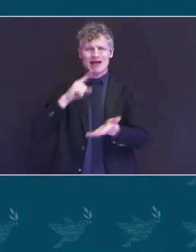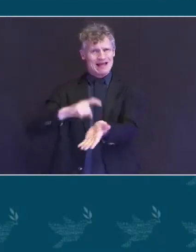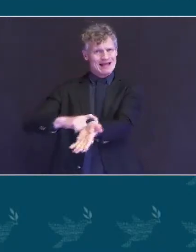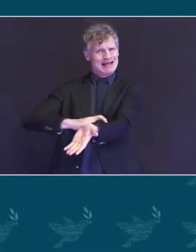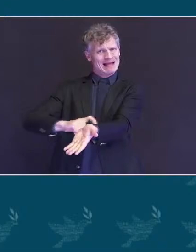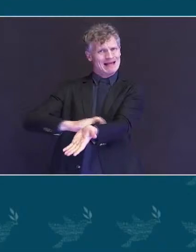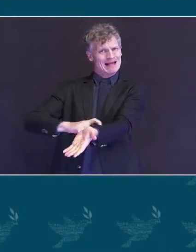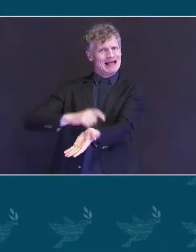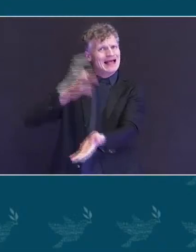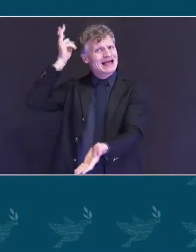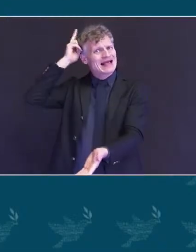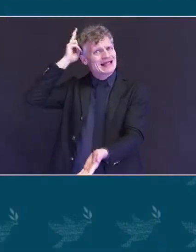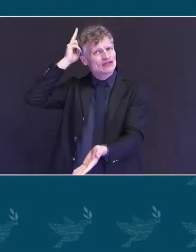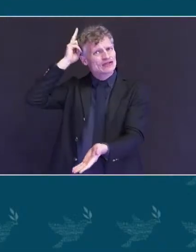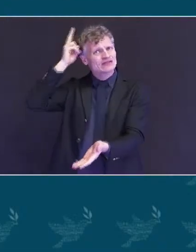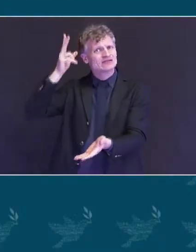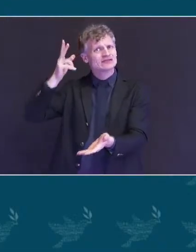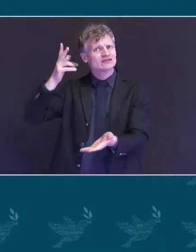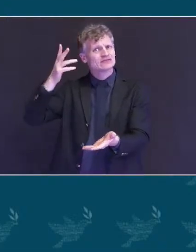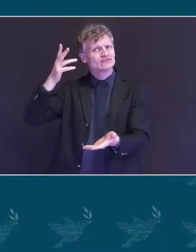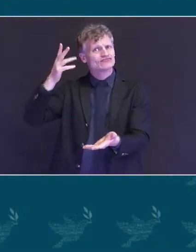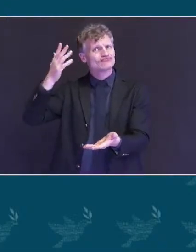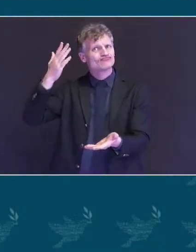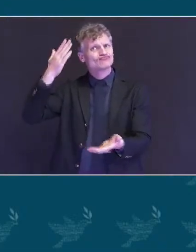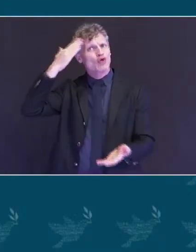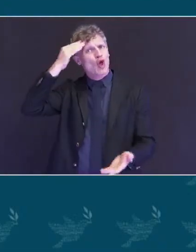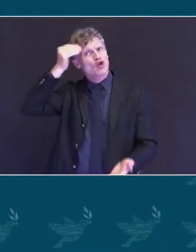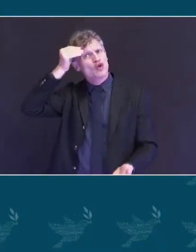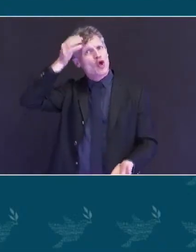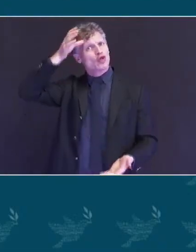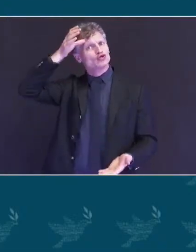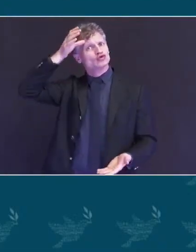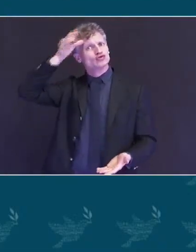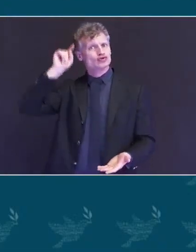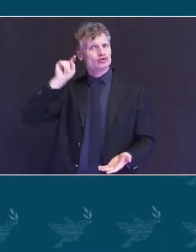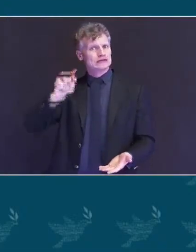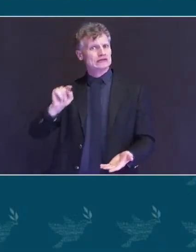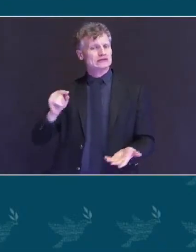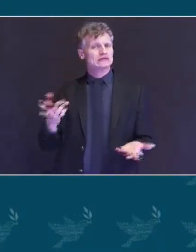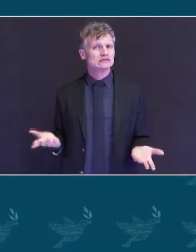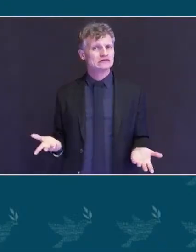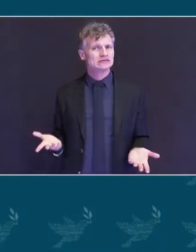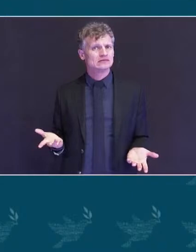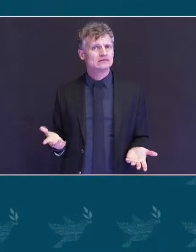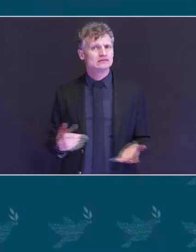cultural industries, for example,